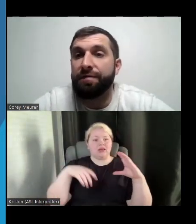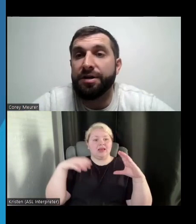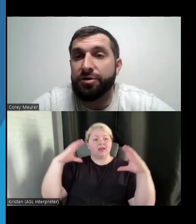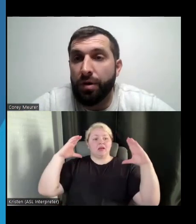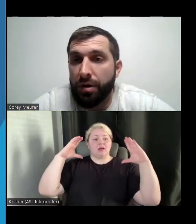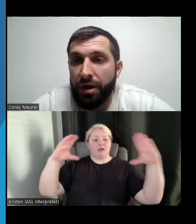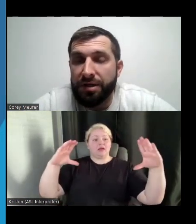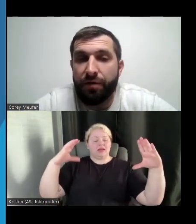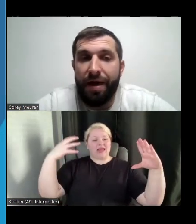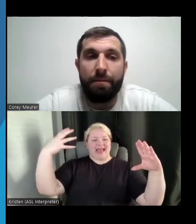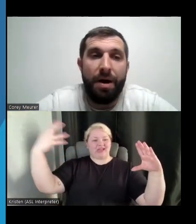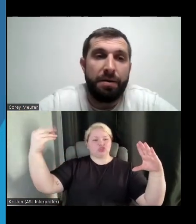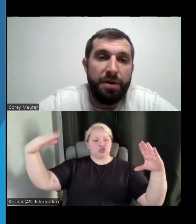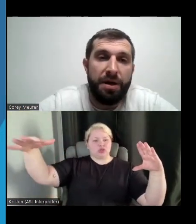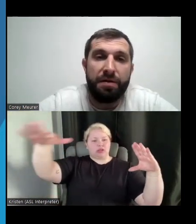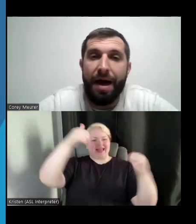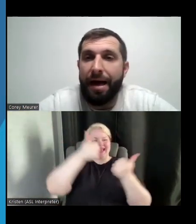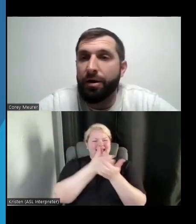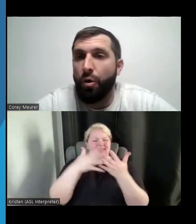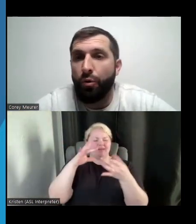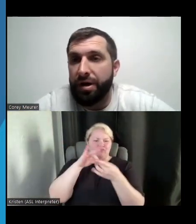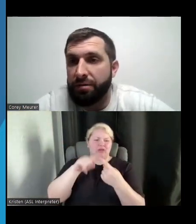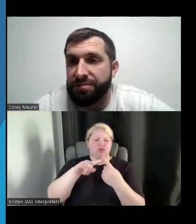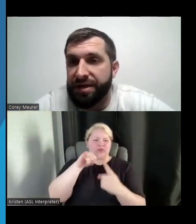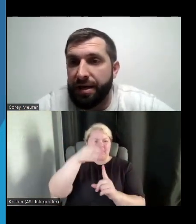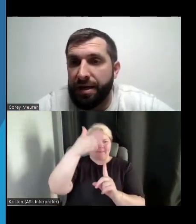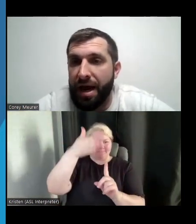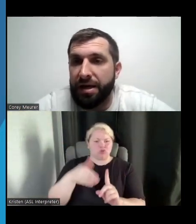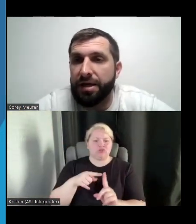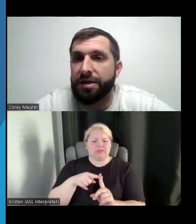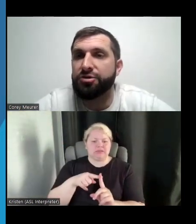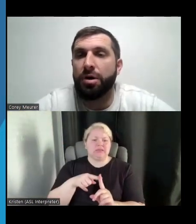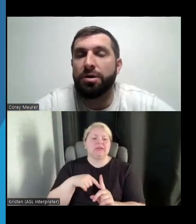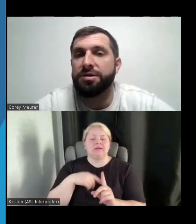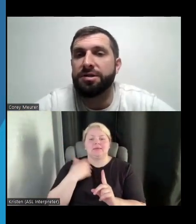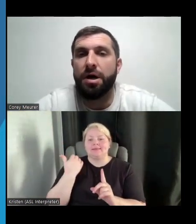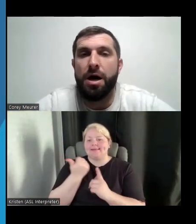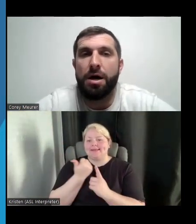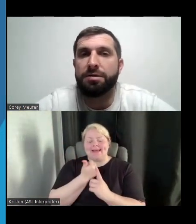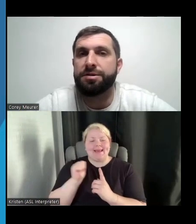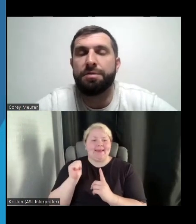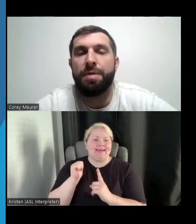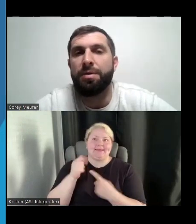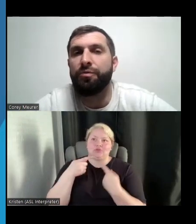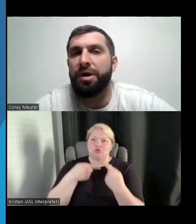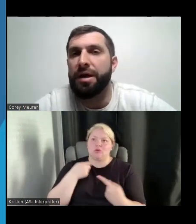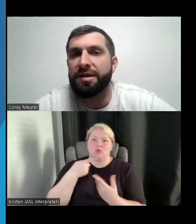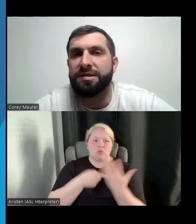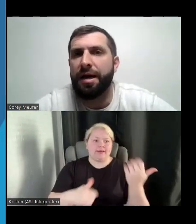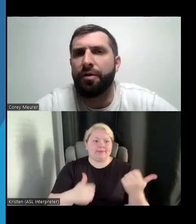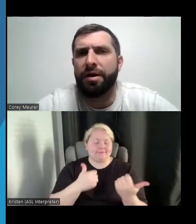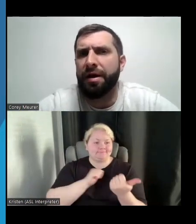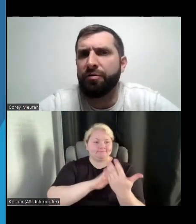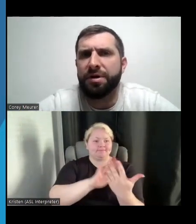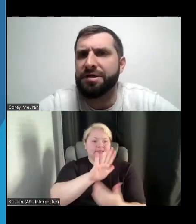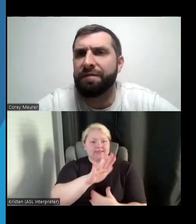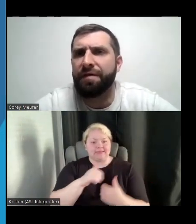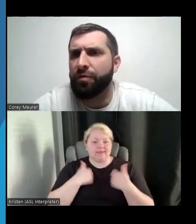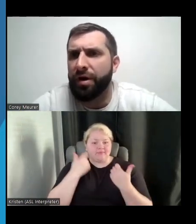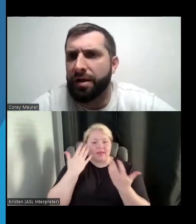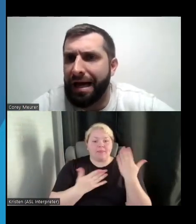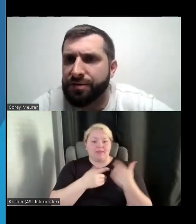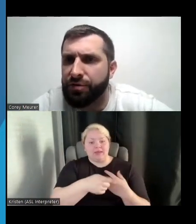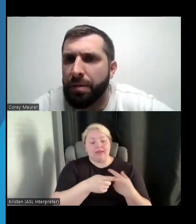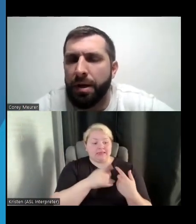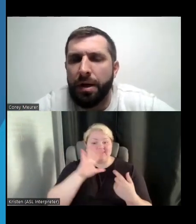to the individual. So that might be that Corey comes in and he struggles to maybe read at a 2nd grade level, but he's in a